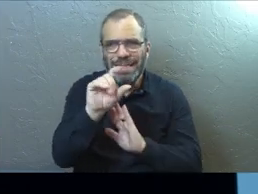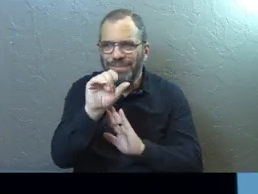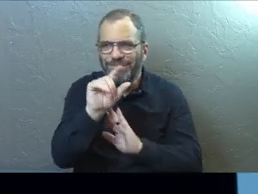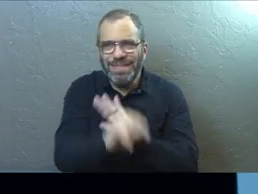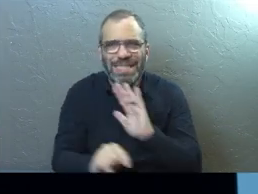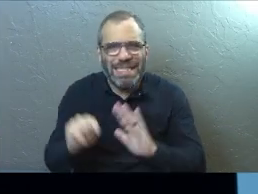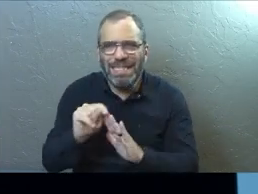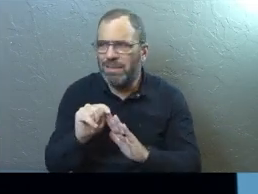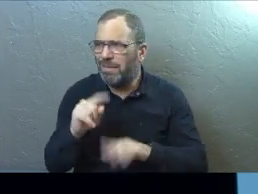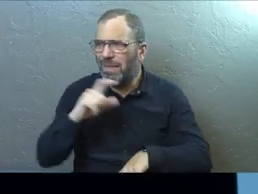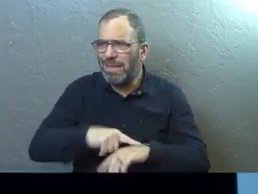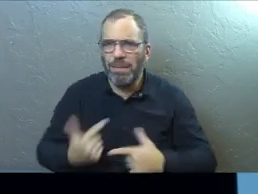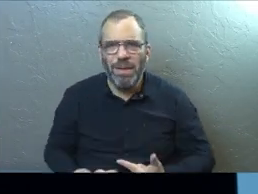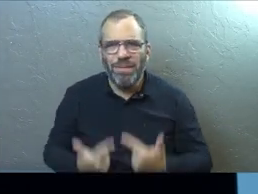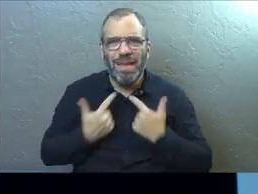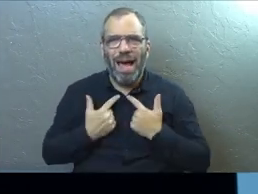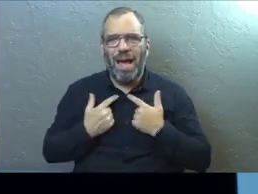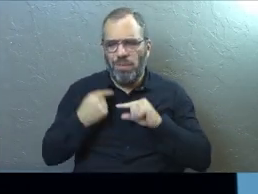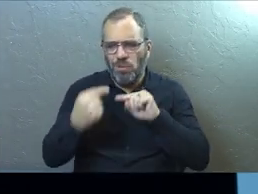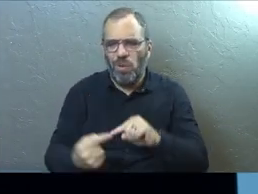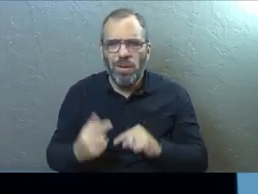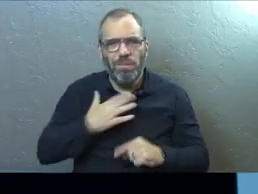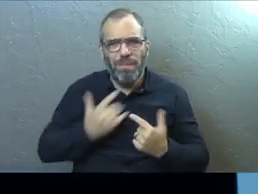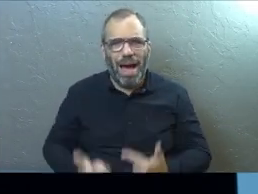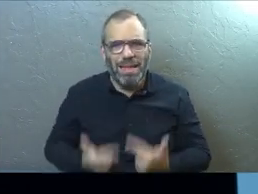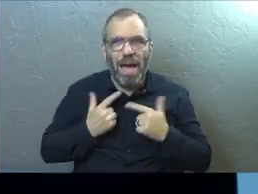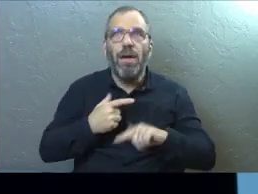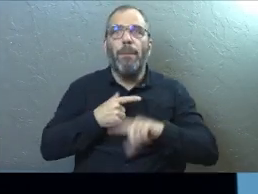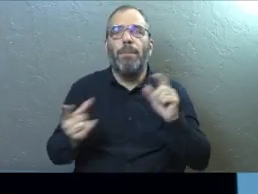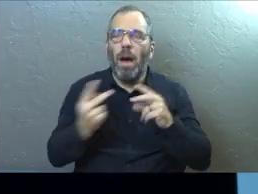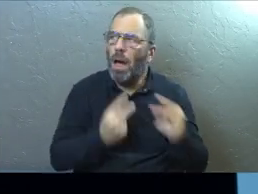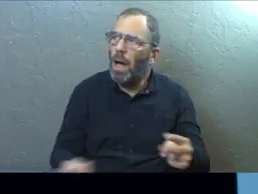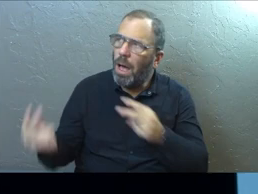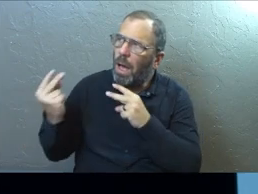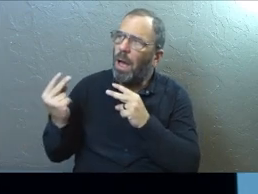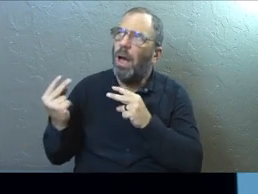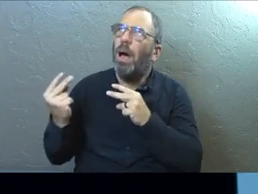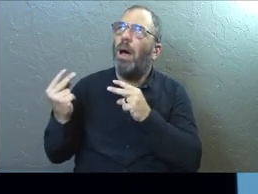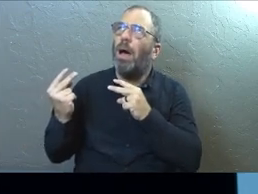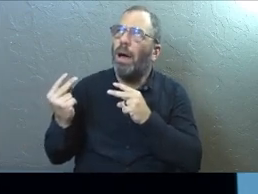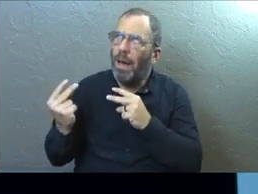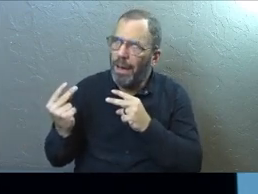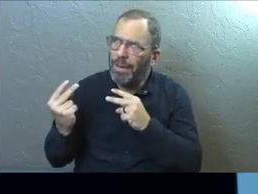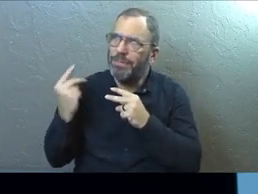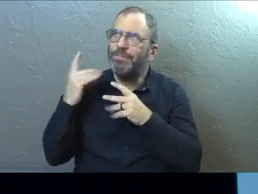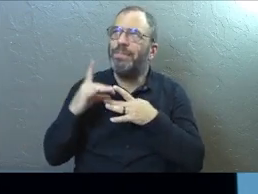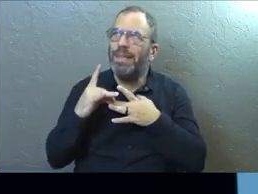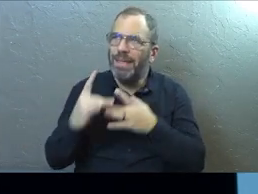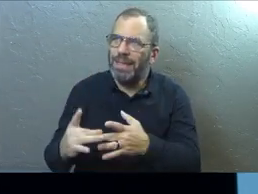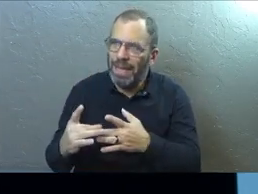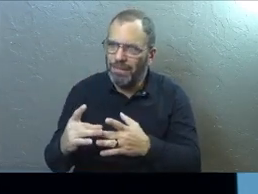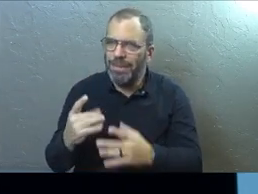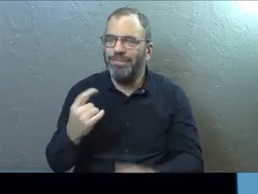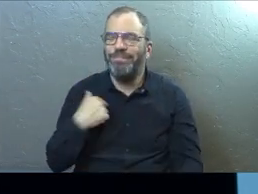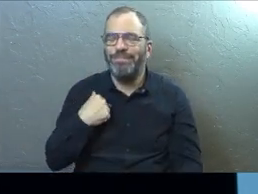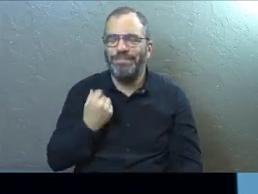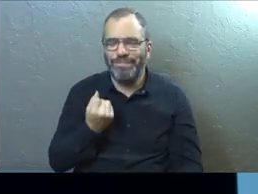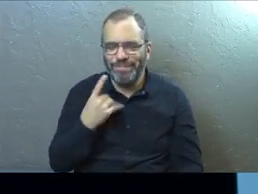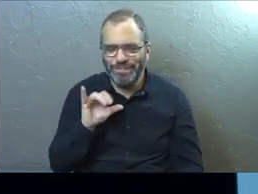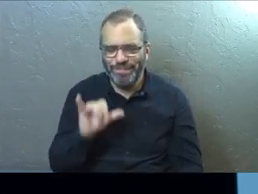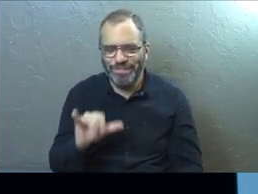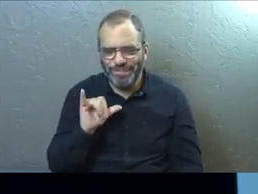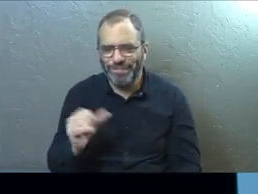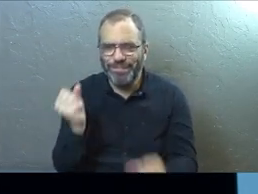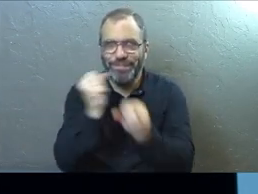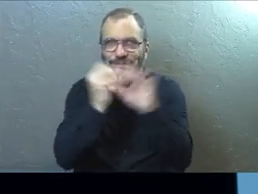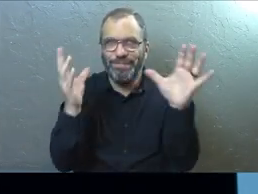or the seasons of difficulty in my life. But I look back and I go, God was leading me. And I get it now.